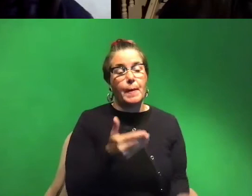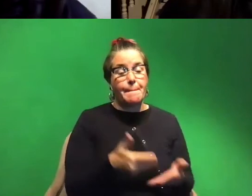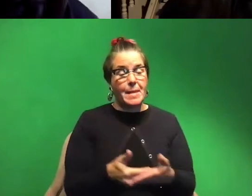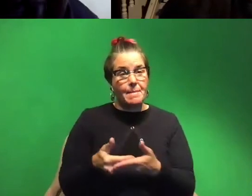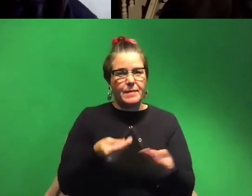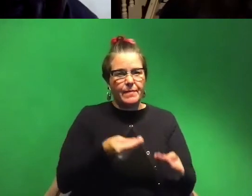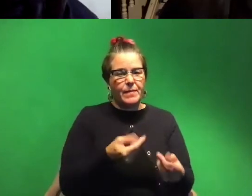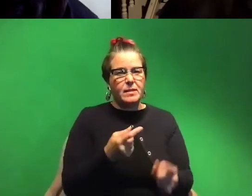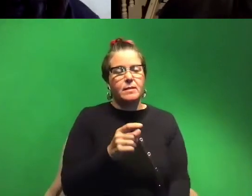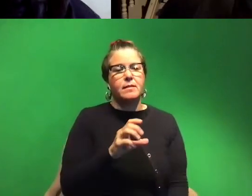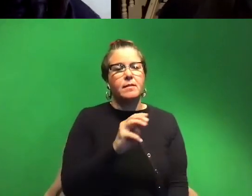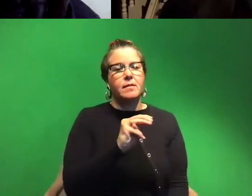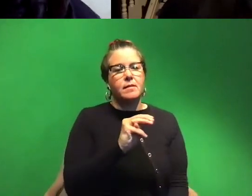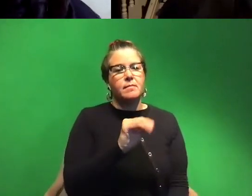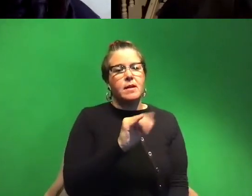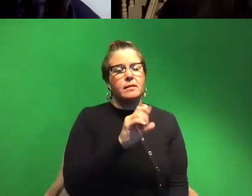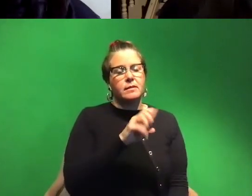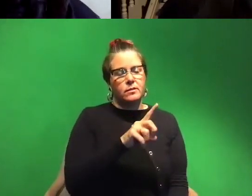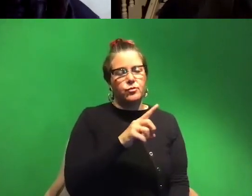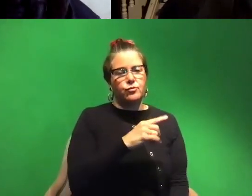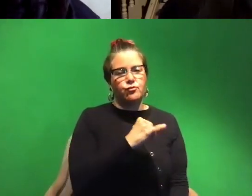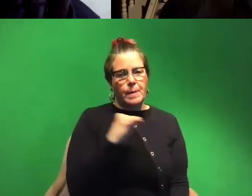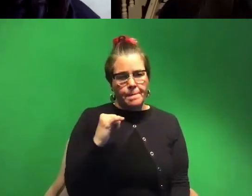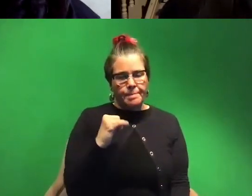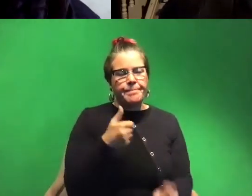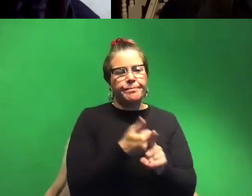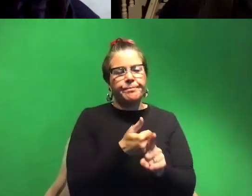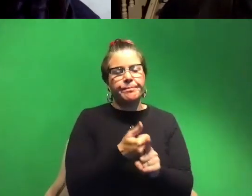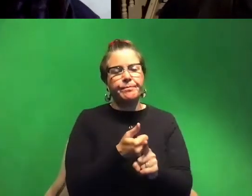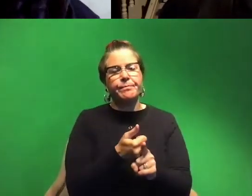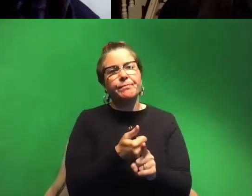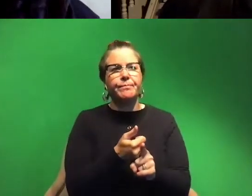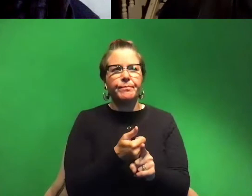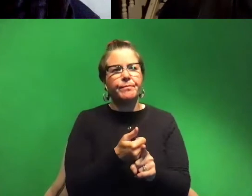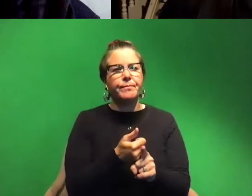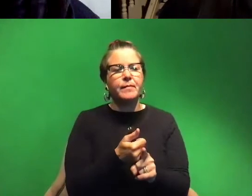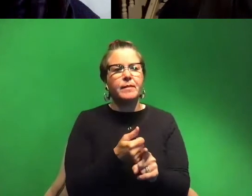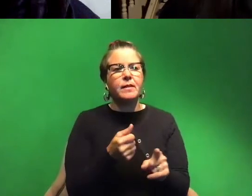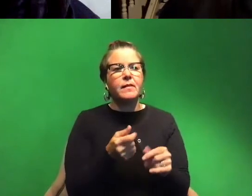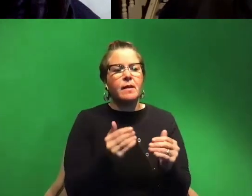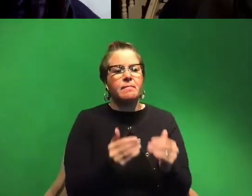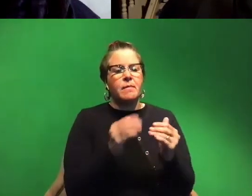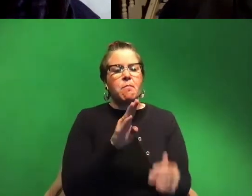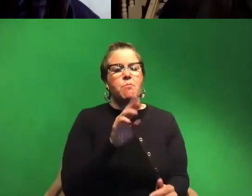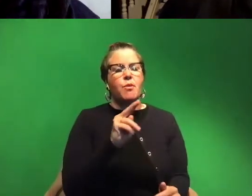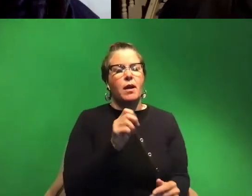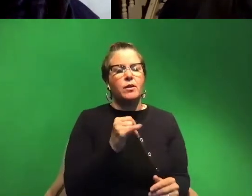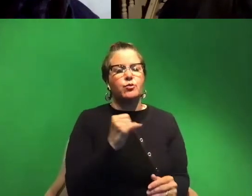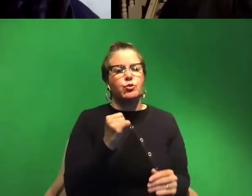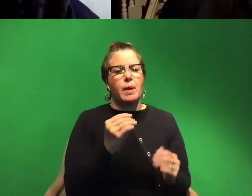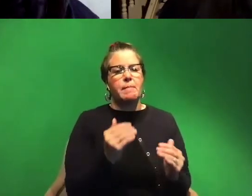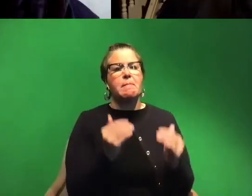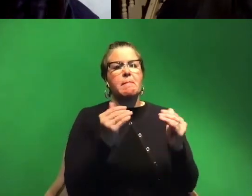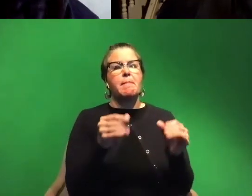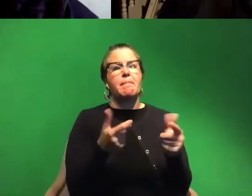called mysid shrimp. Mysid shrimp are really, they're a size up from brine shrimp, and they are a pain. I